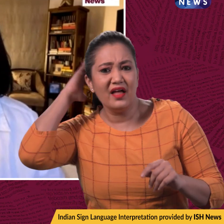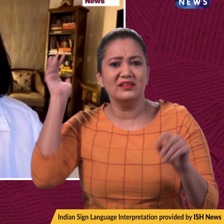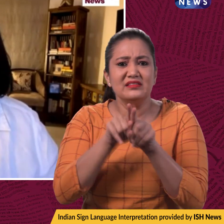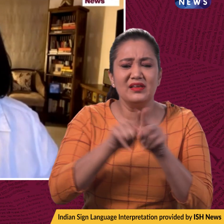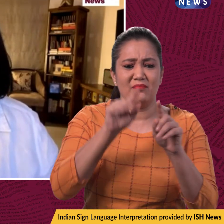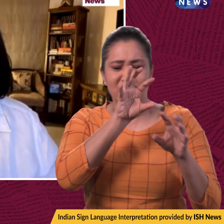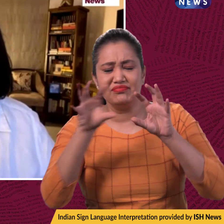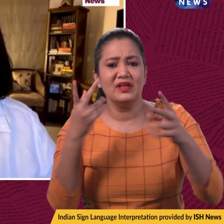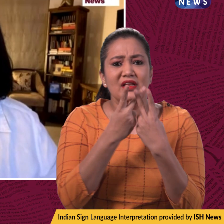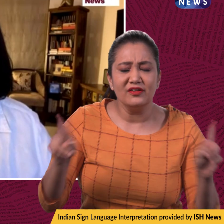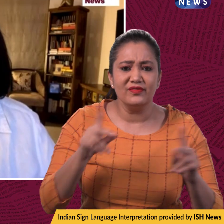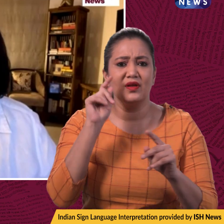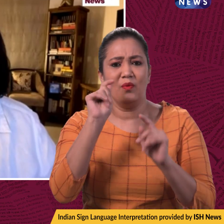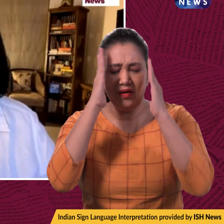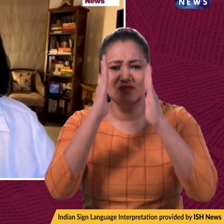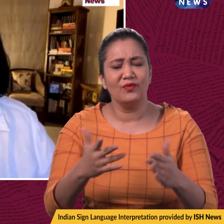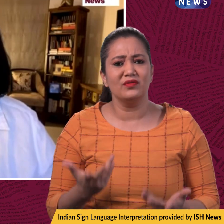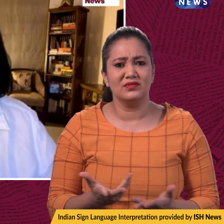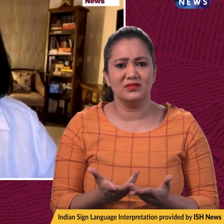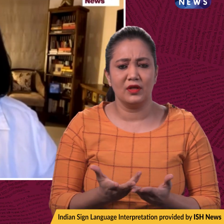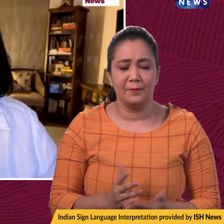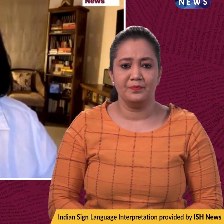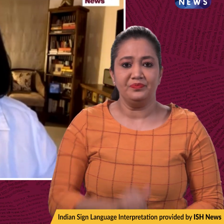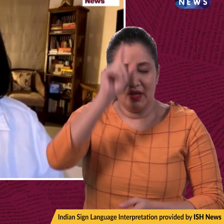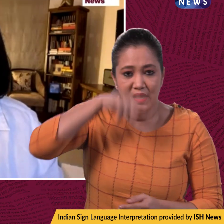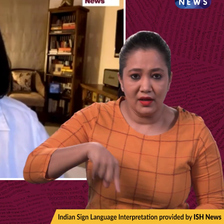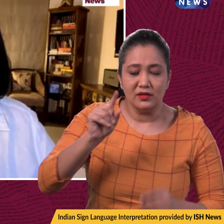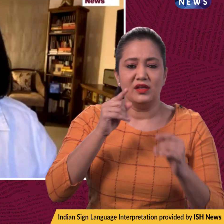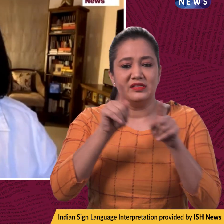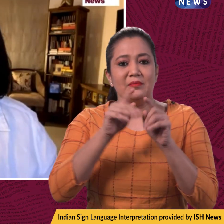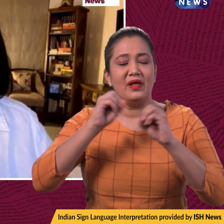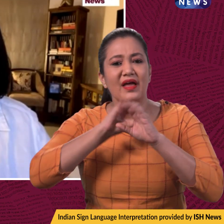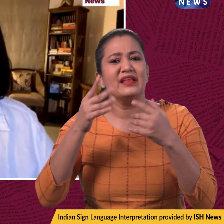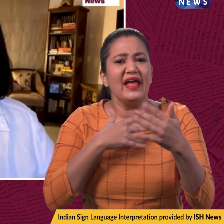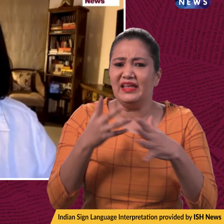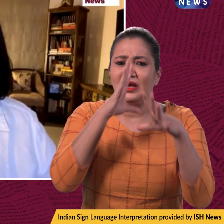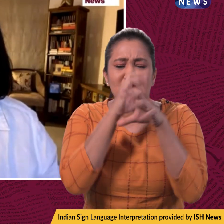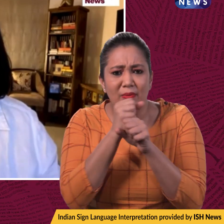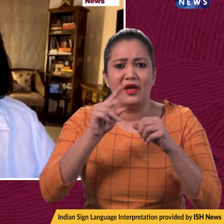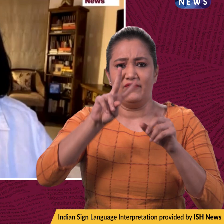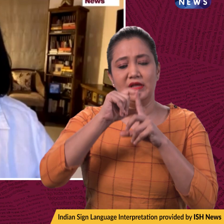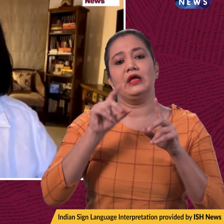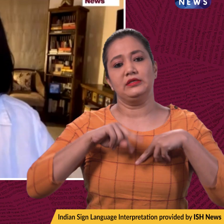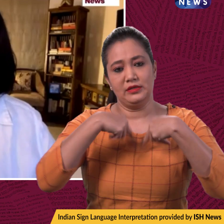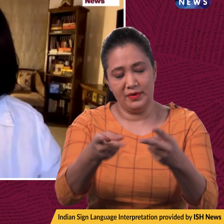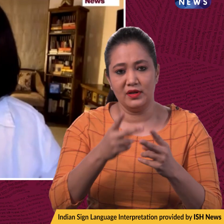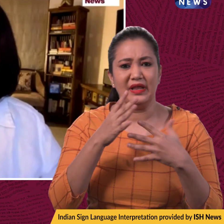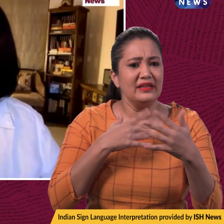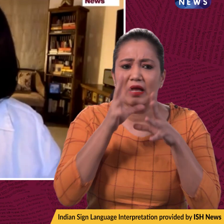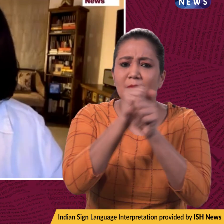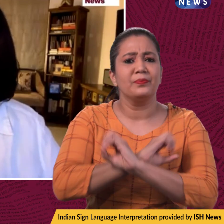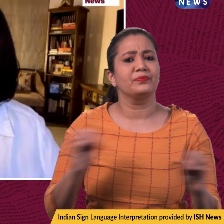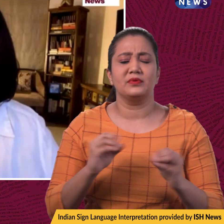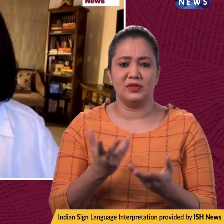Indias that do different things. Like any nation that is light and dark, good and evil within it, none of it is